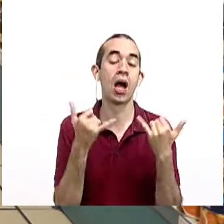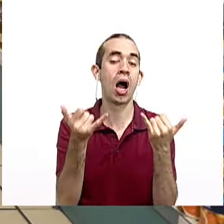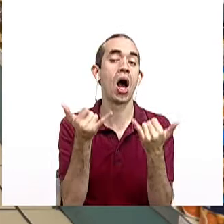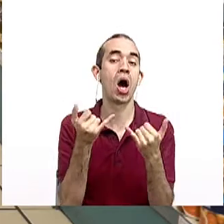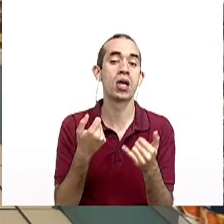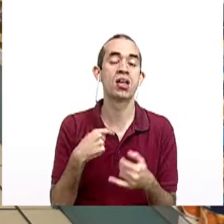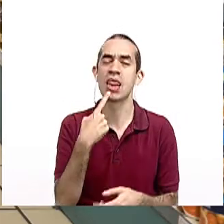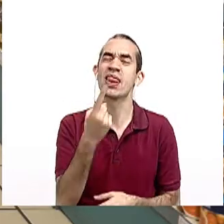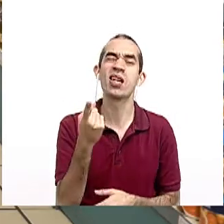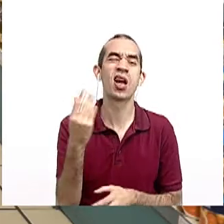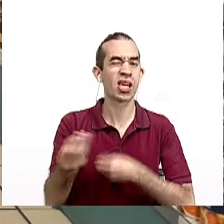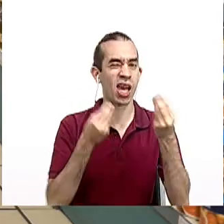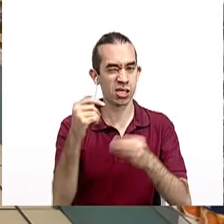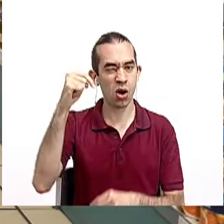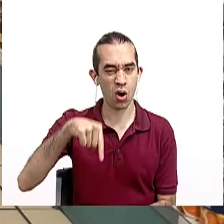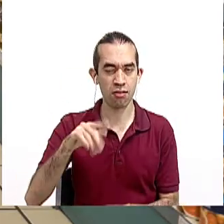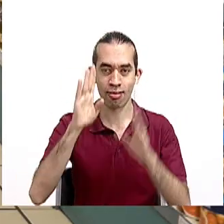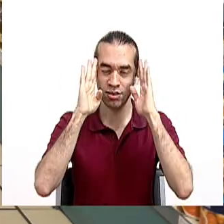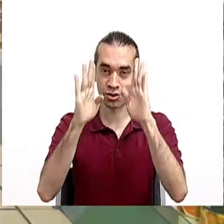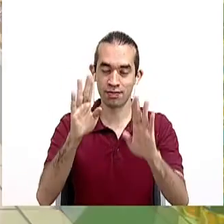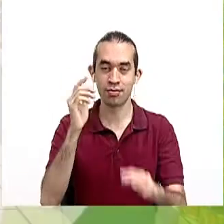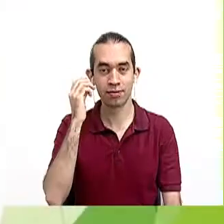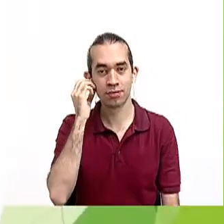to do today. Let's pay attention.